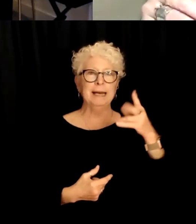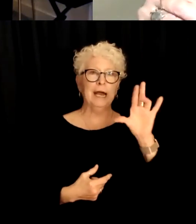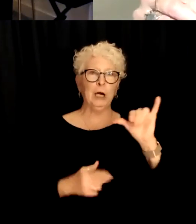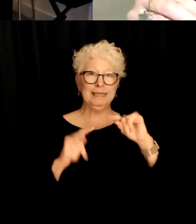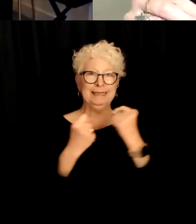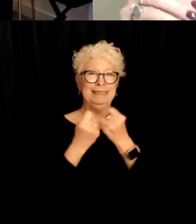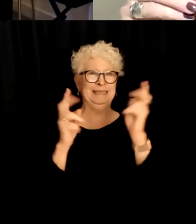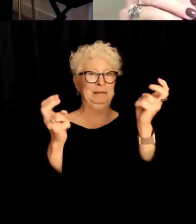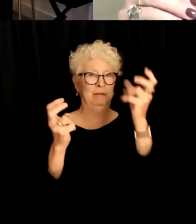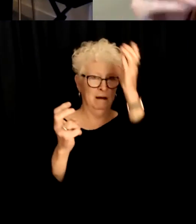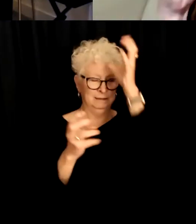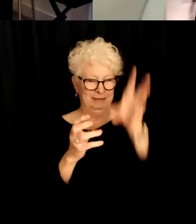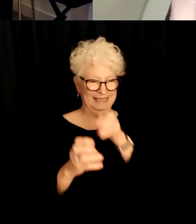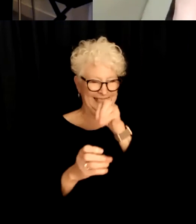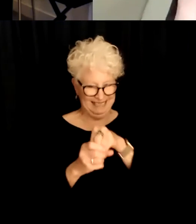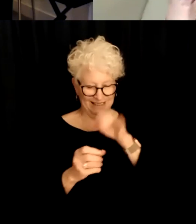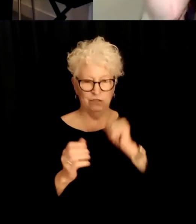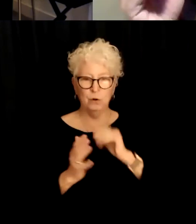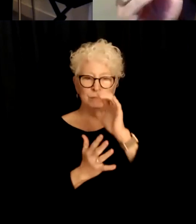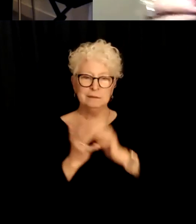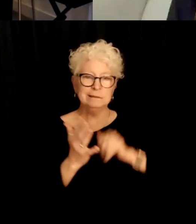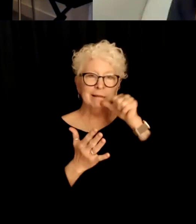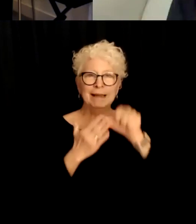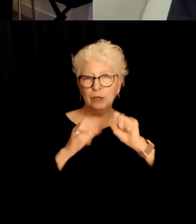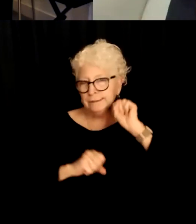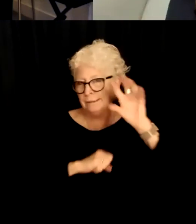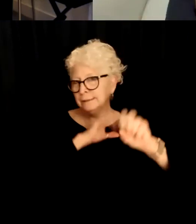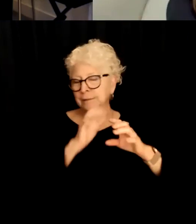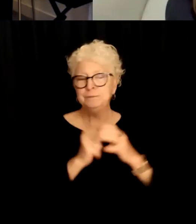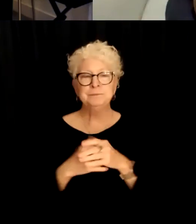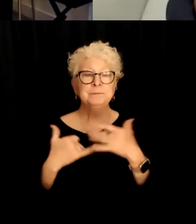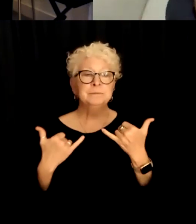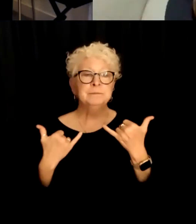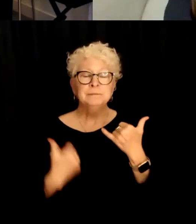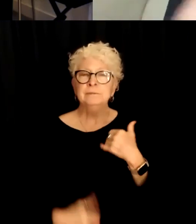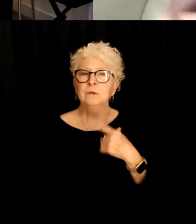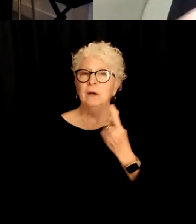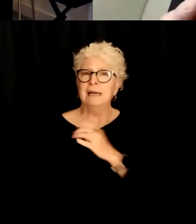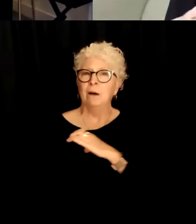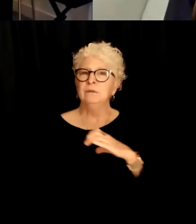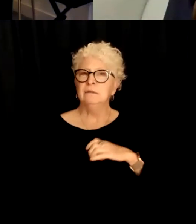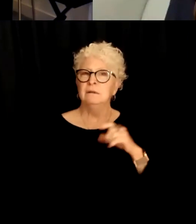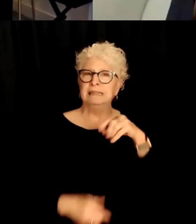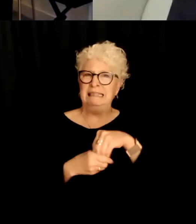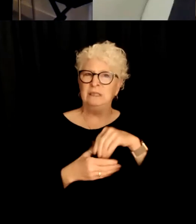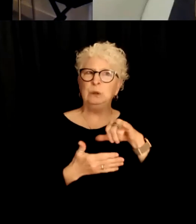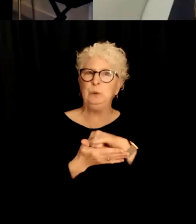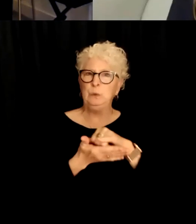2 days, the Social Science Research Council in New York under Alondra Nelson had this